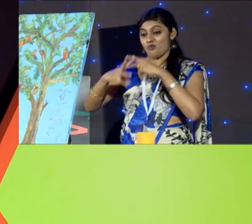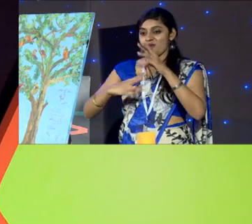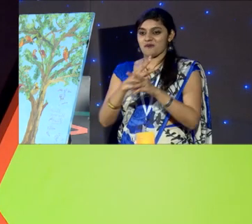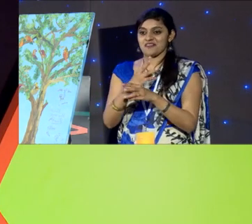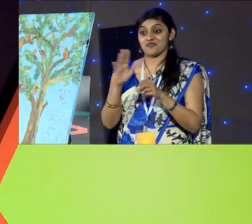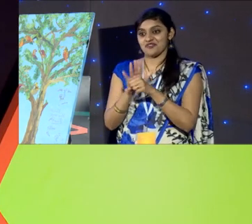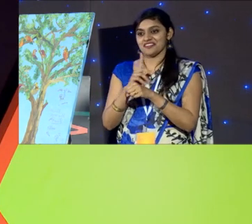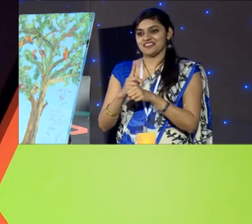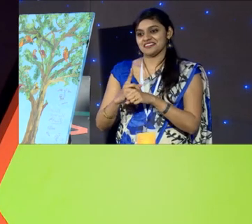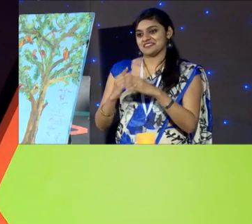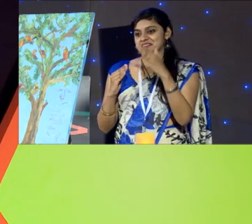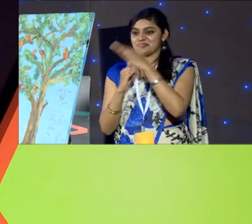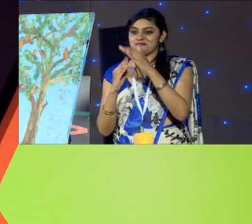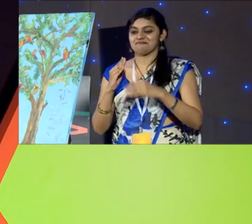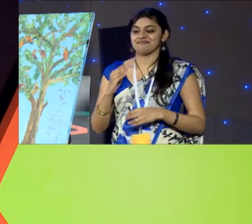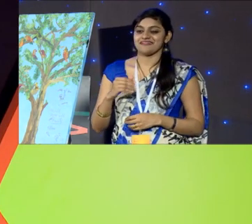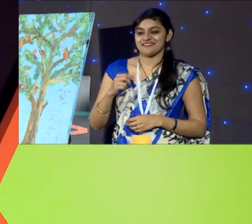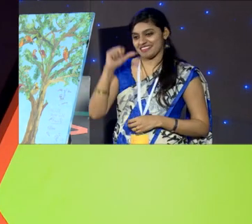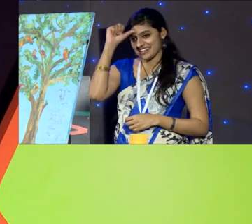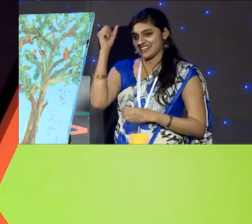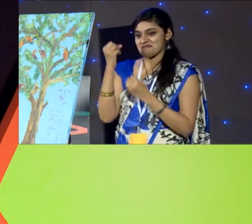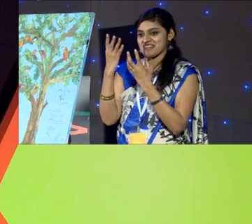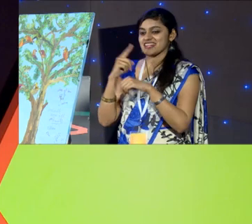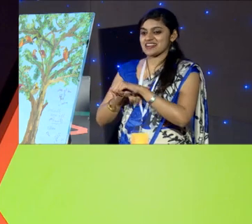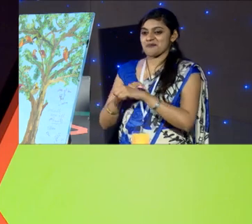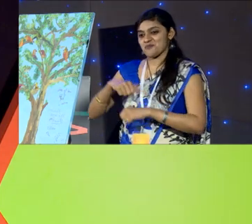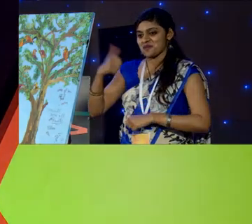and at state and national level. Next, please.